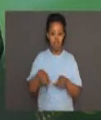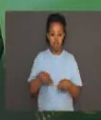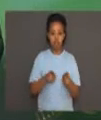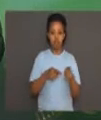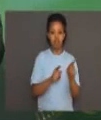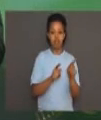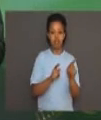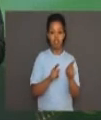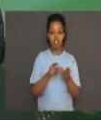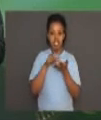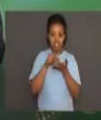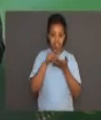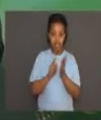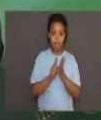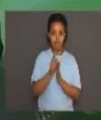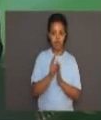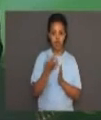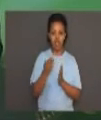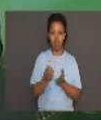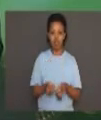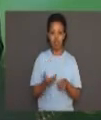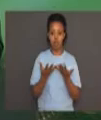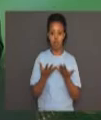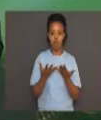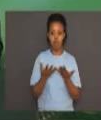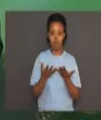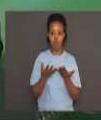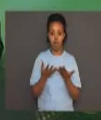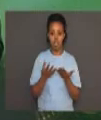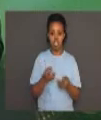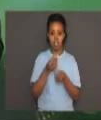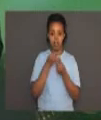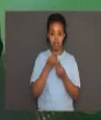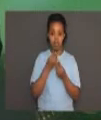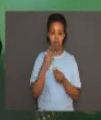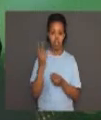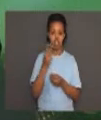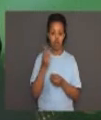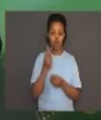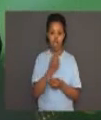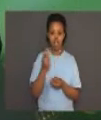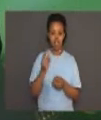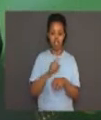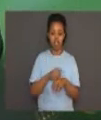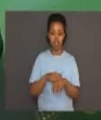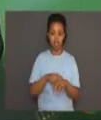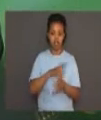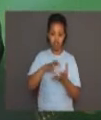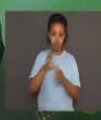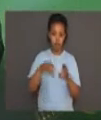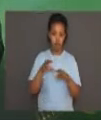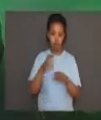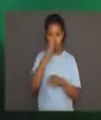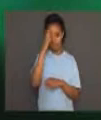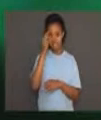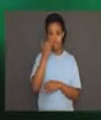who raise chickens to be used as food often breed the animal so it grows quickly.